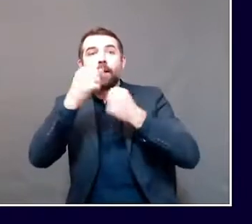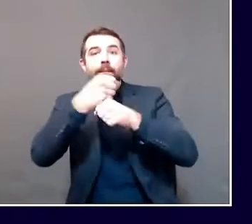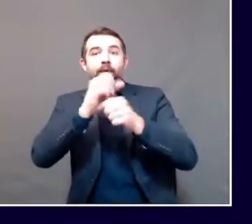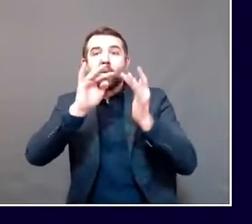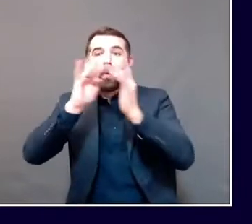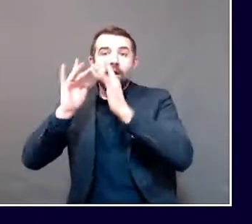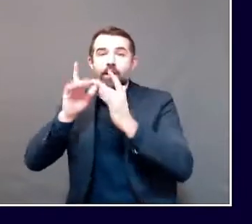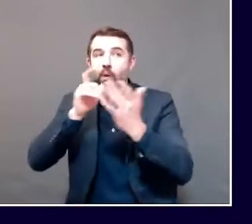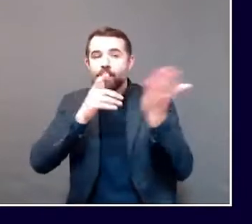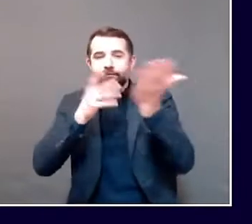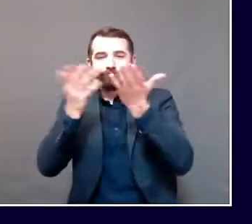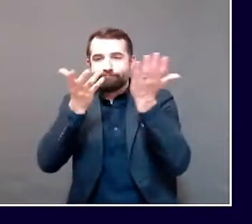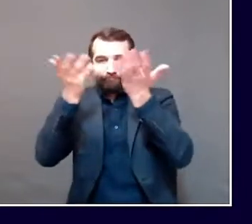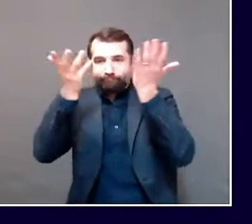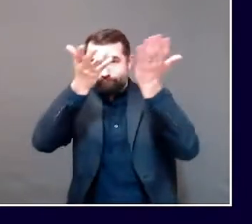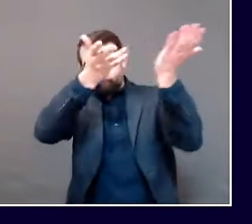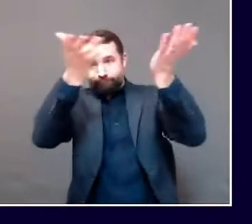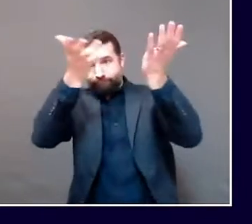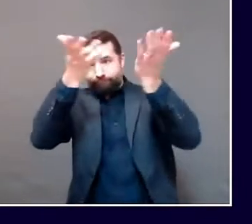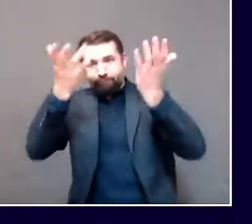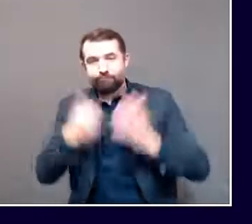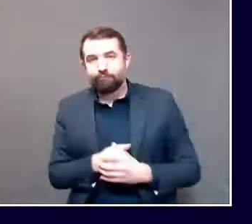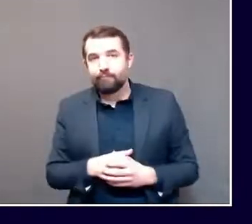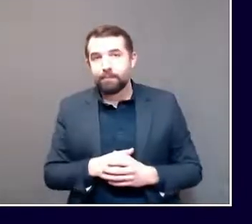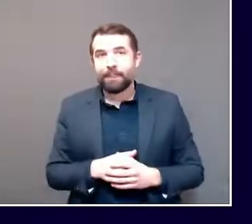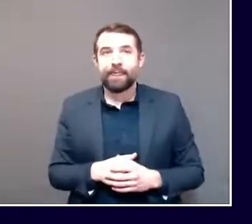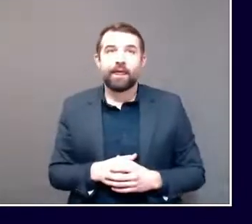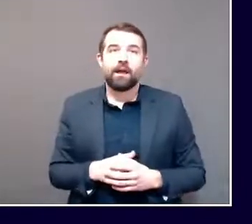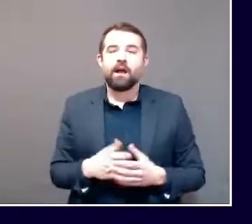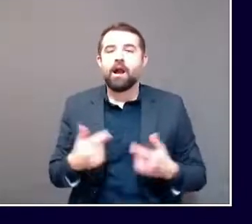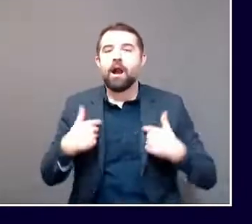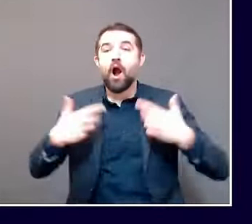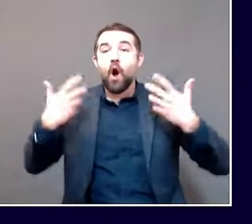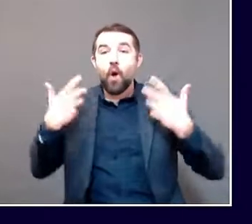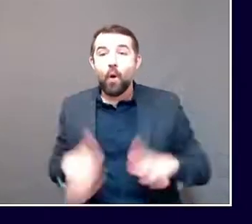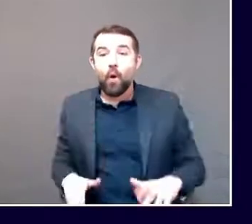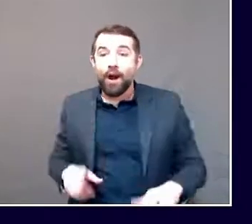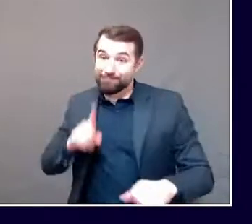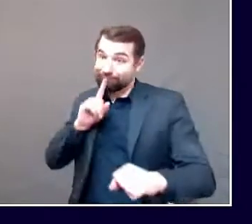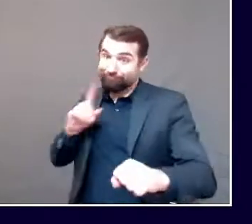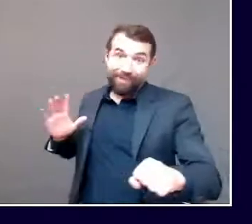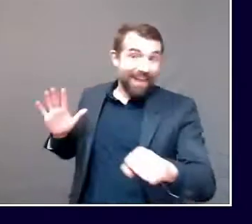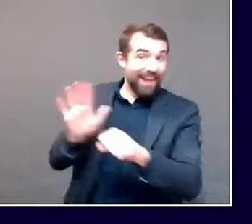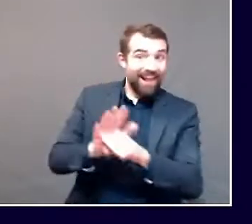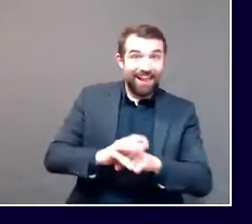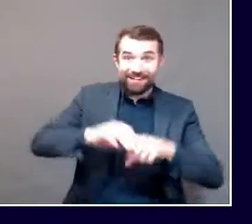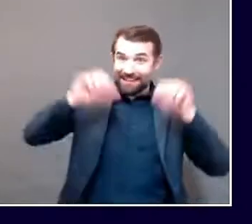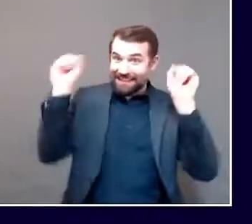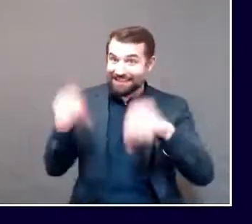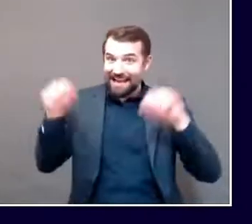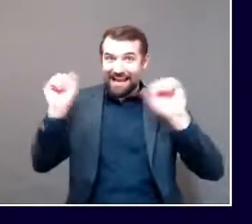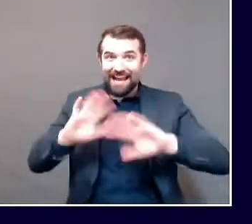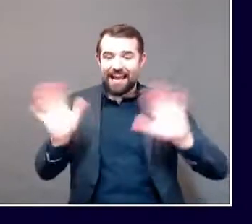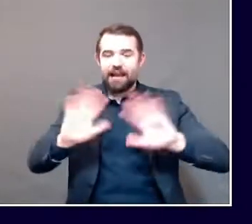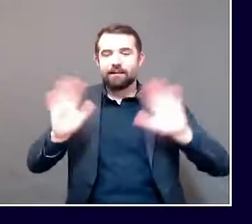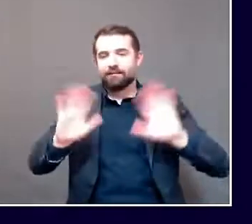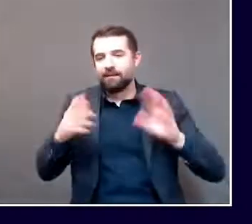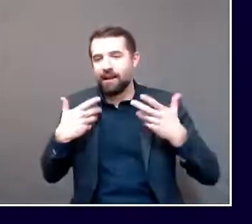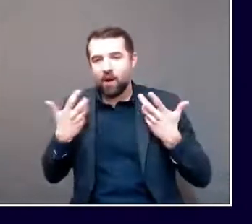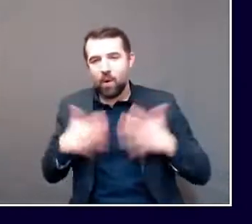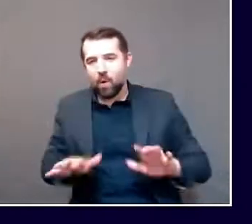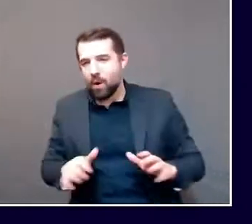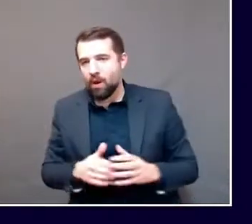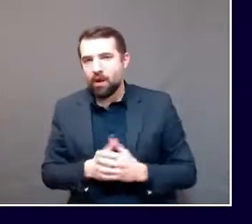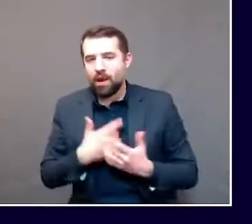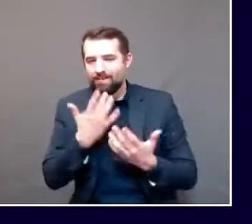and certainly the folks in the media know, I don't like to oversell. I don't like to overpromise. So I don't know if it will be that waiting room concept